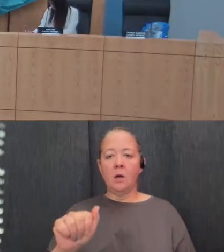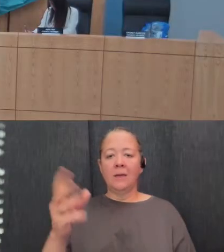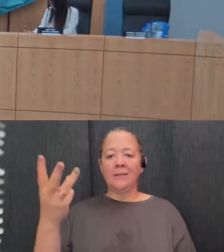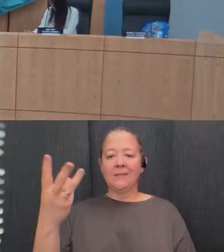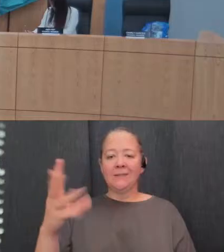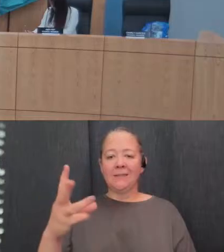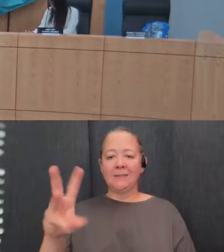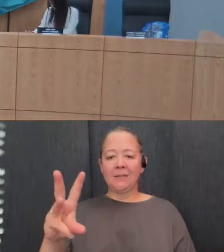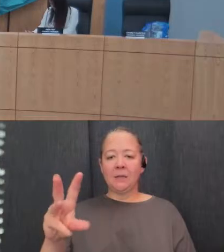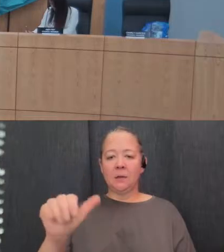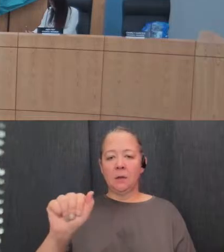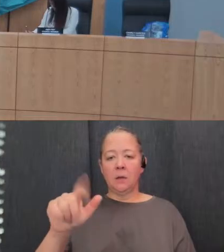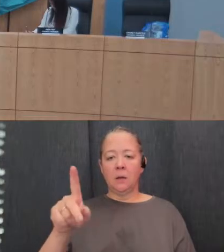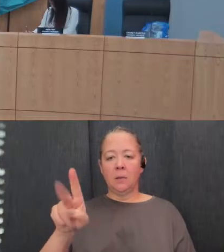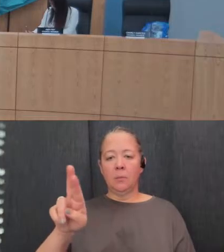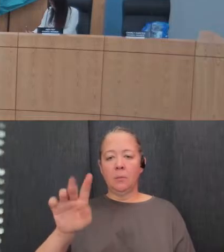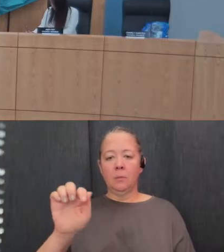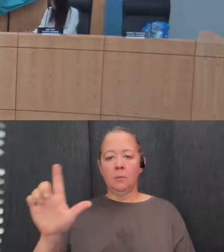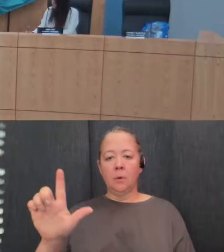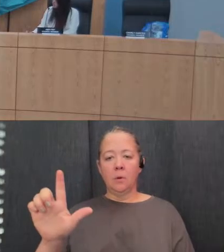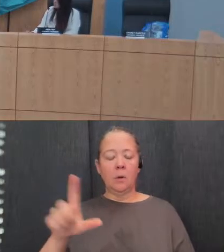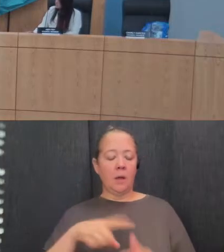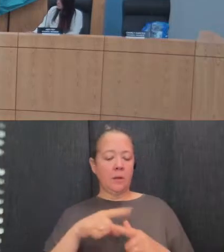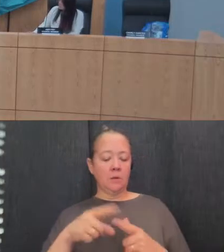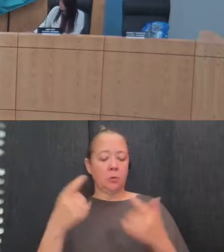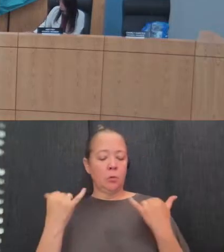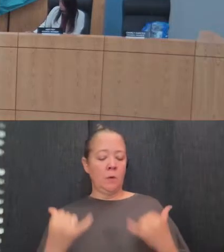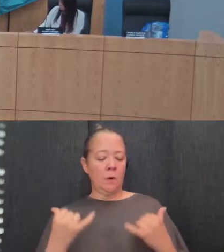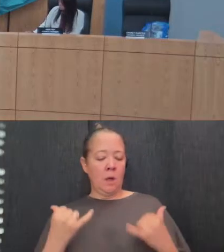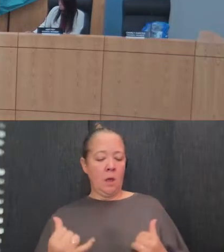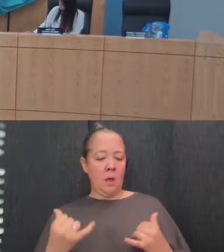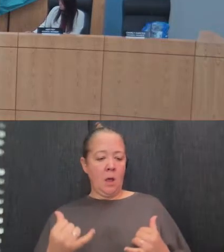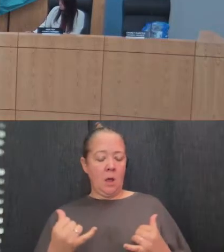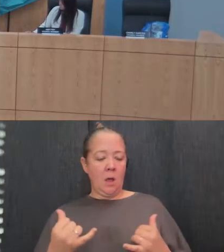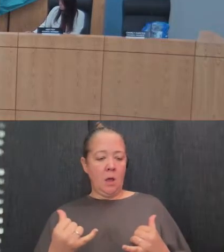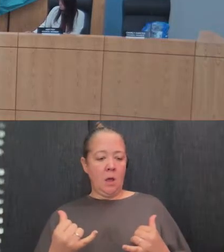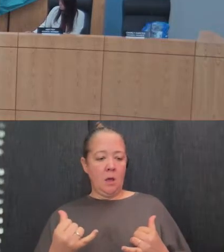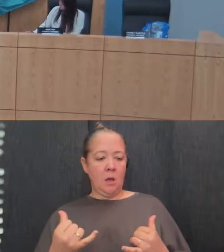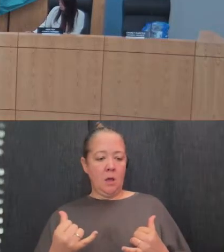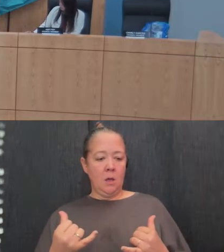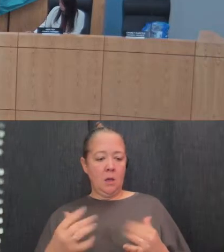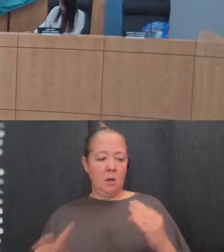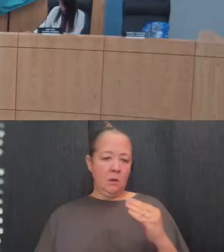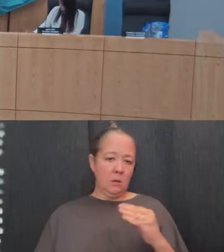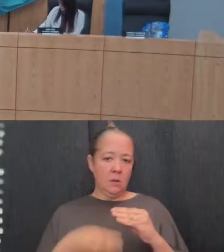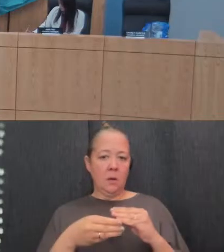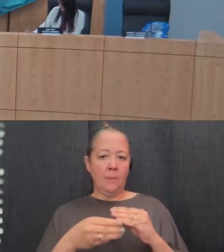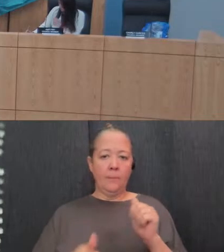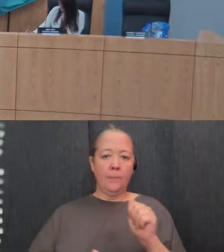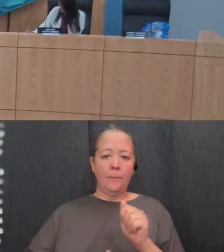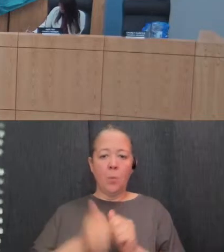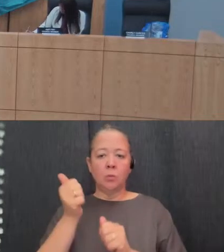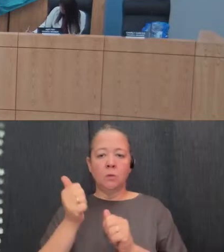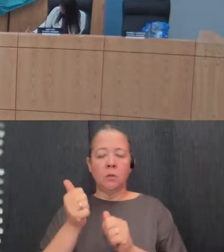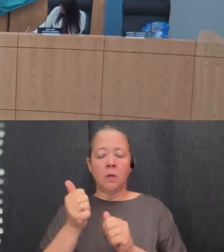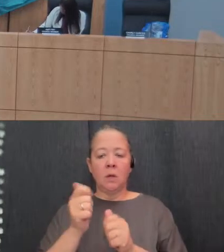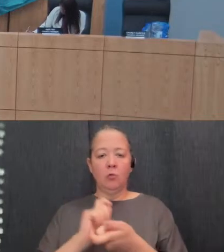today with mostly revised spending,